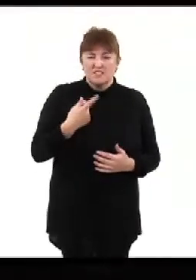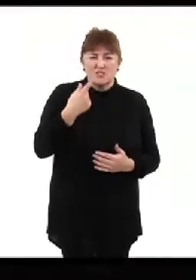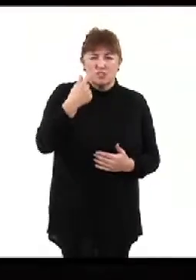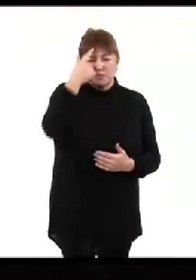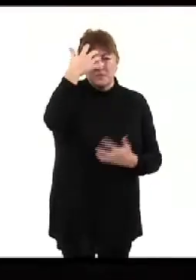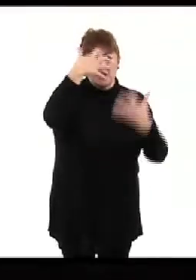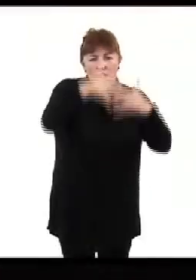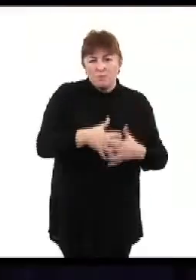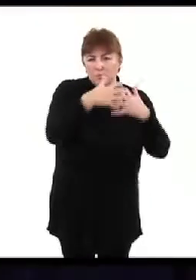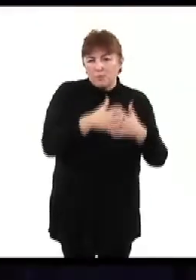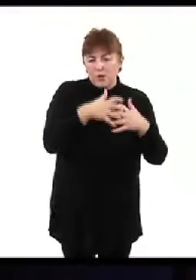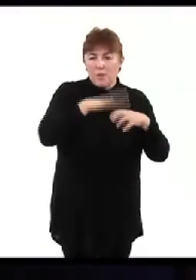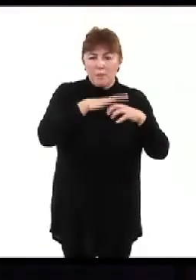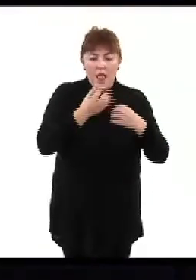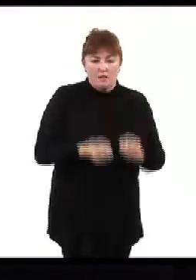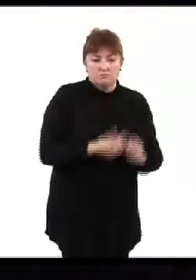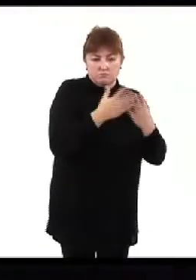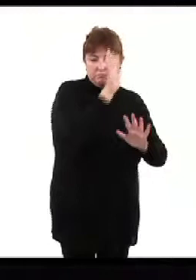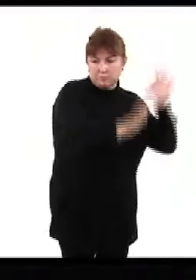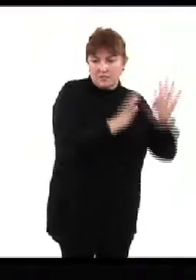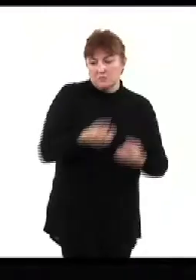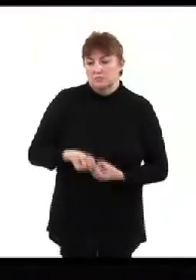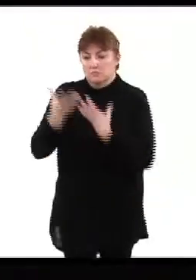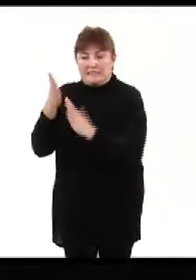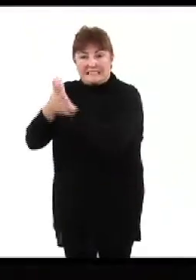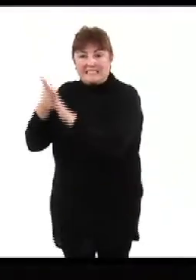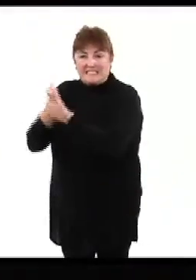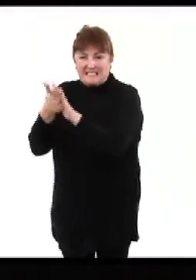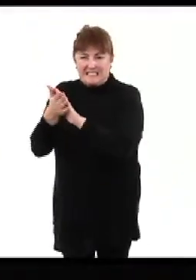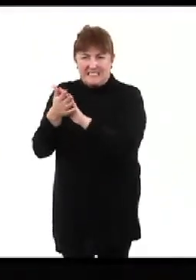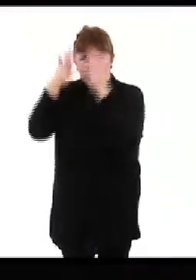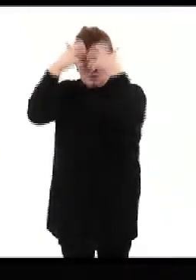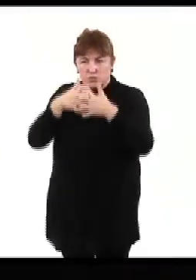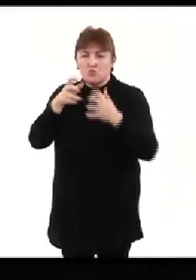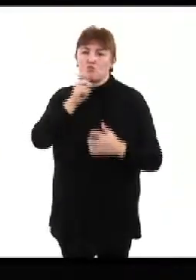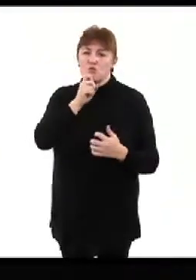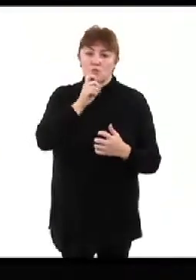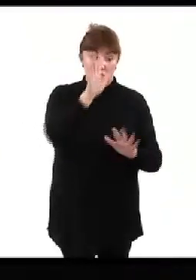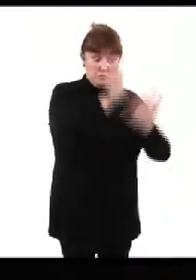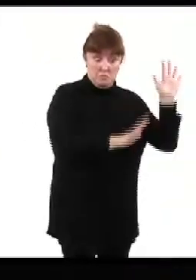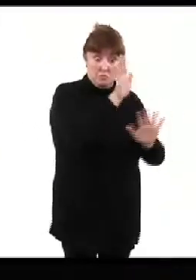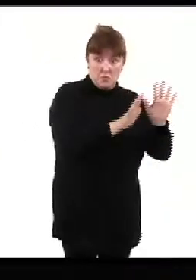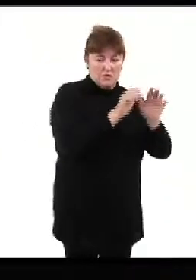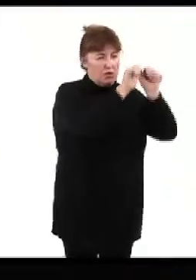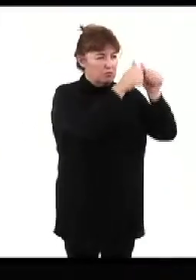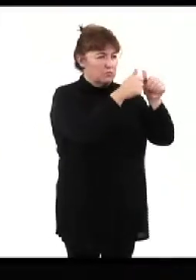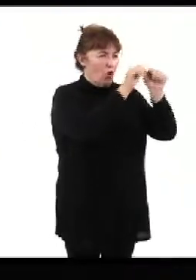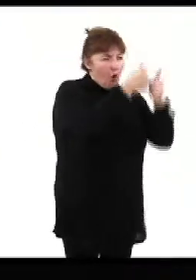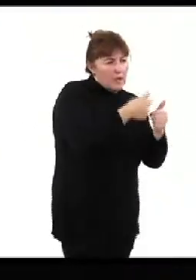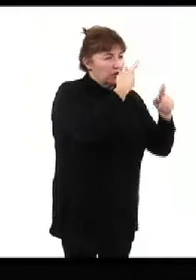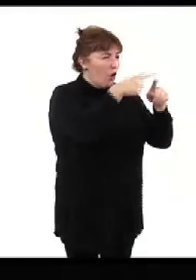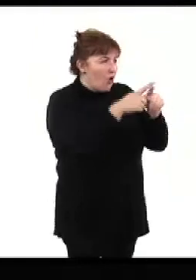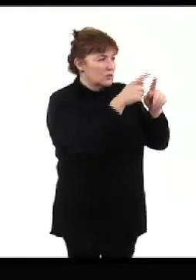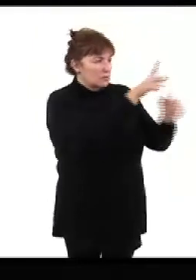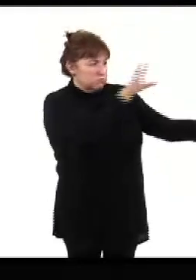So when you think about pantomiming, the shape of the object, or the use of the object, is determining what the